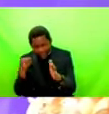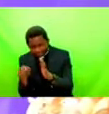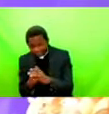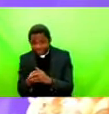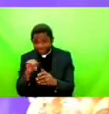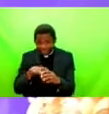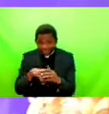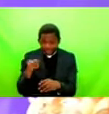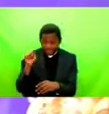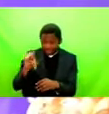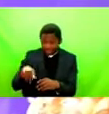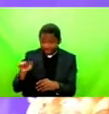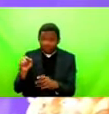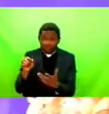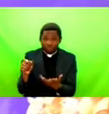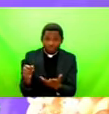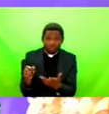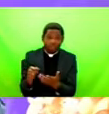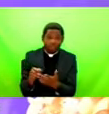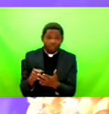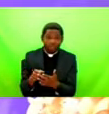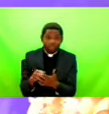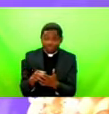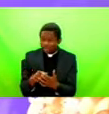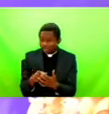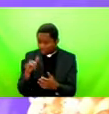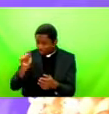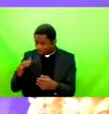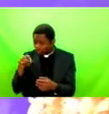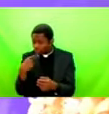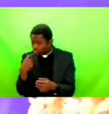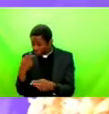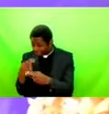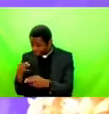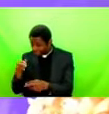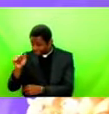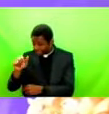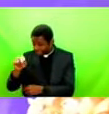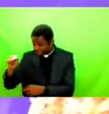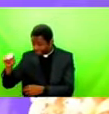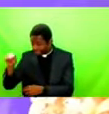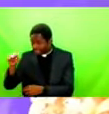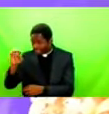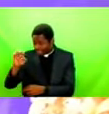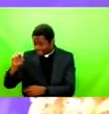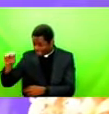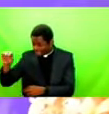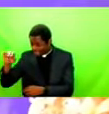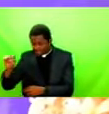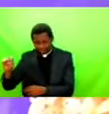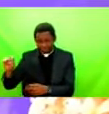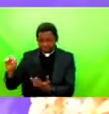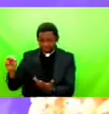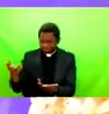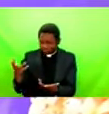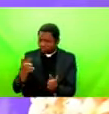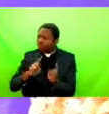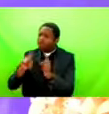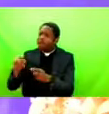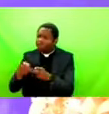who died recently, called Apostle Enin, will not go for any work for which this man will not call